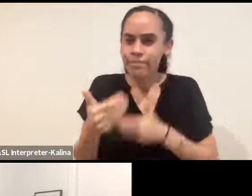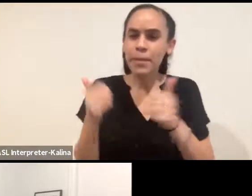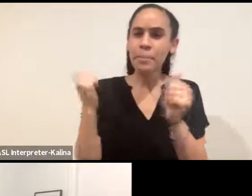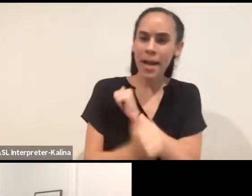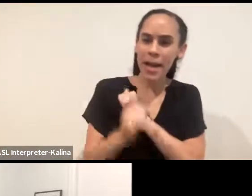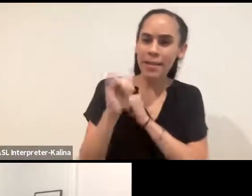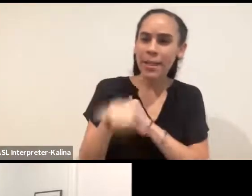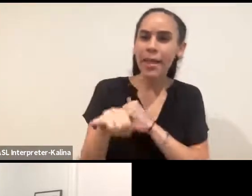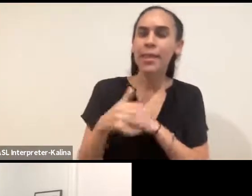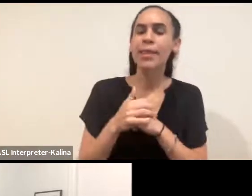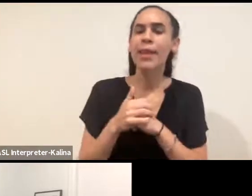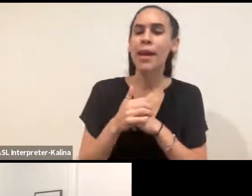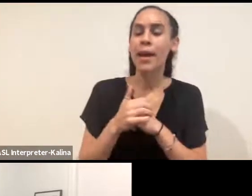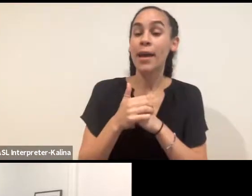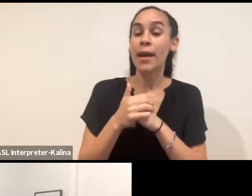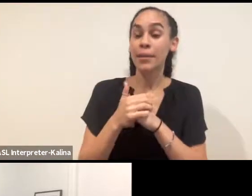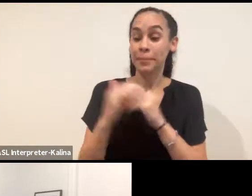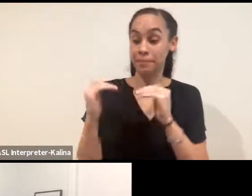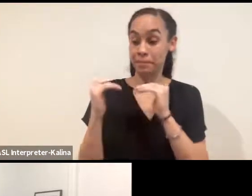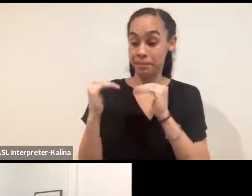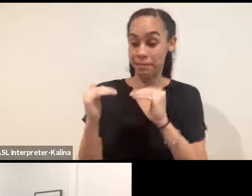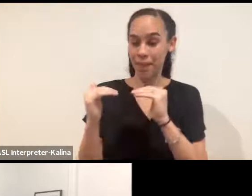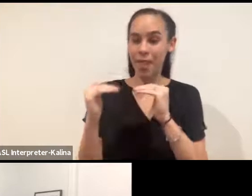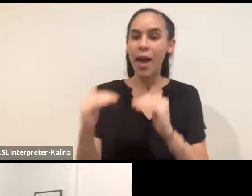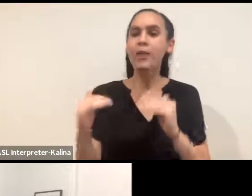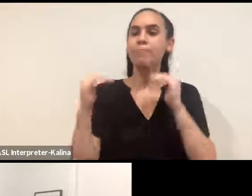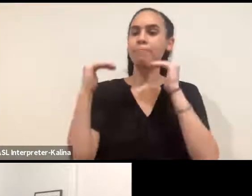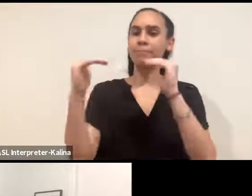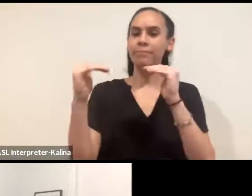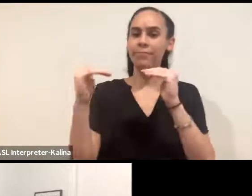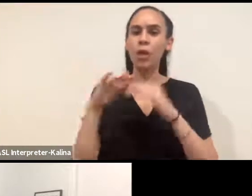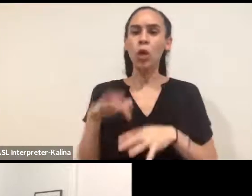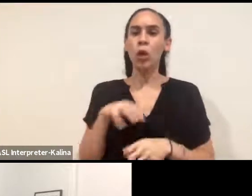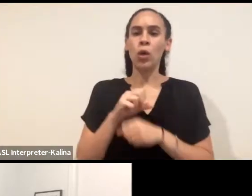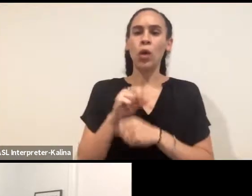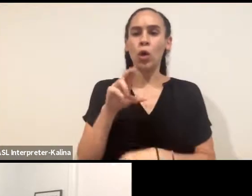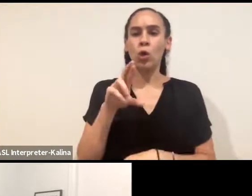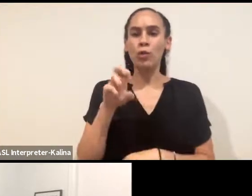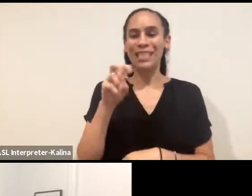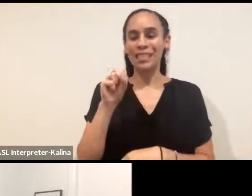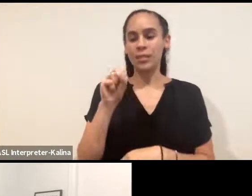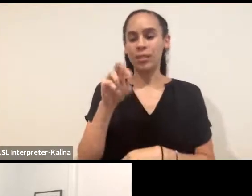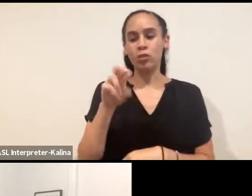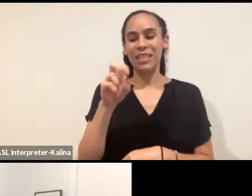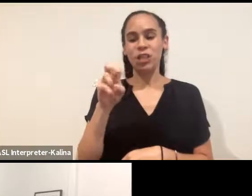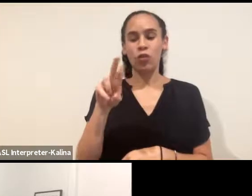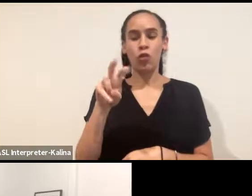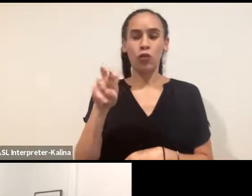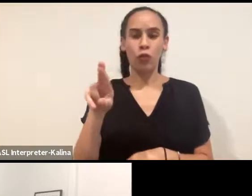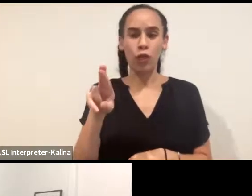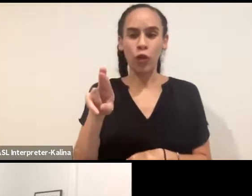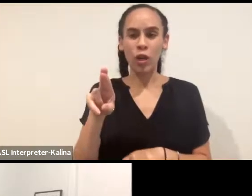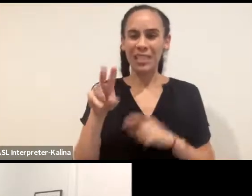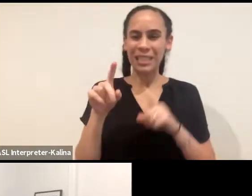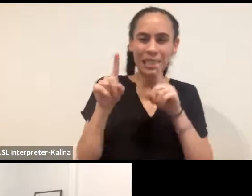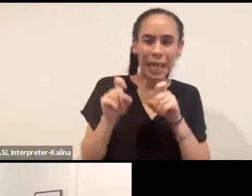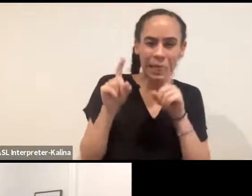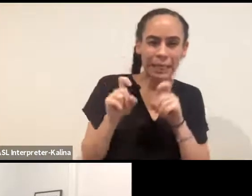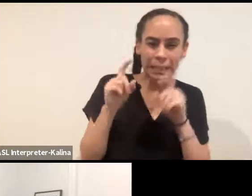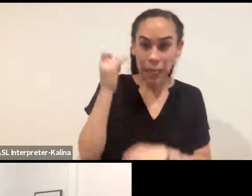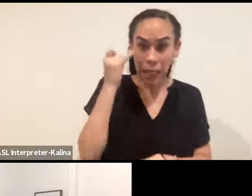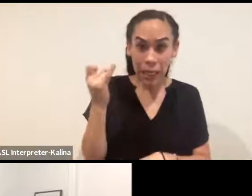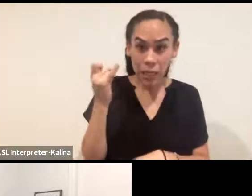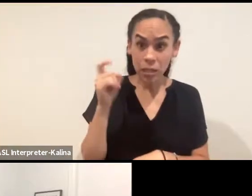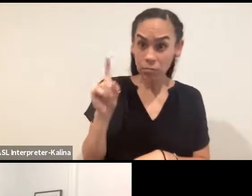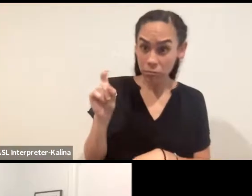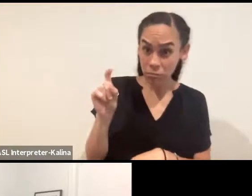from denial to being an observer, kind of just testing that idea. Is